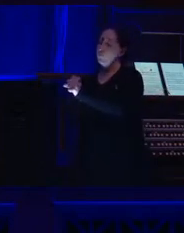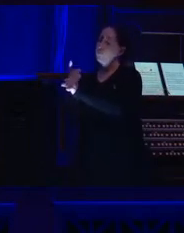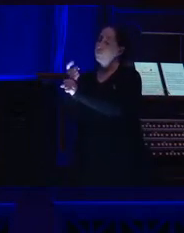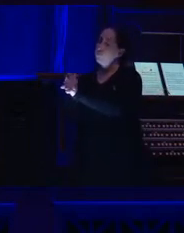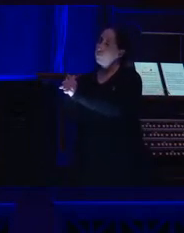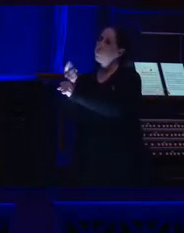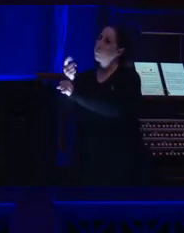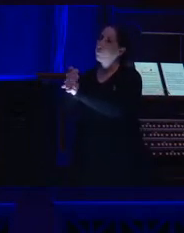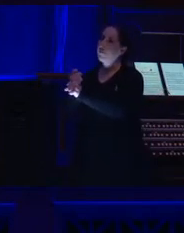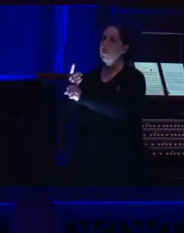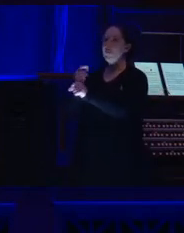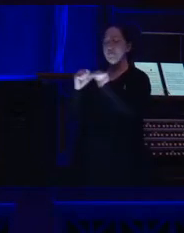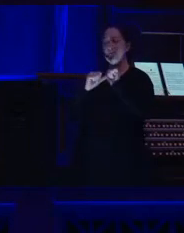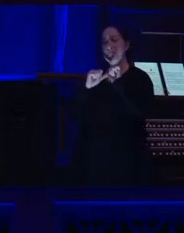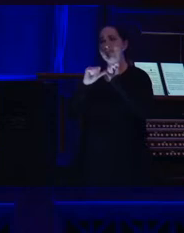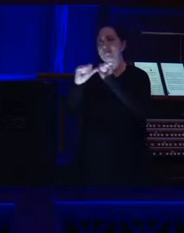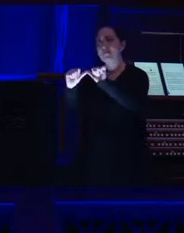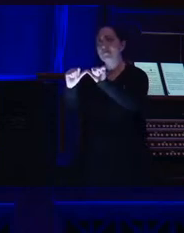reaffirmed.